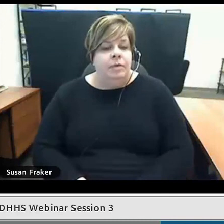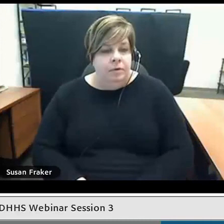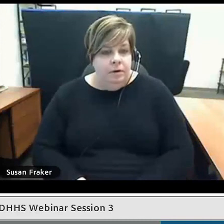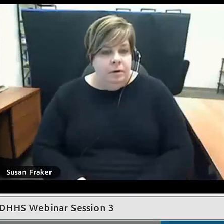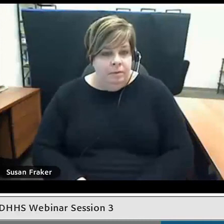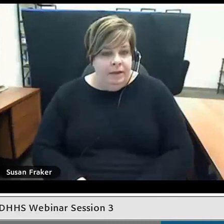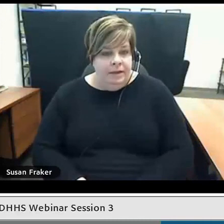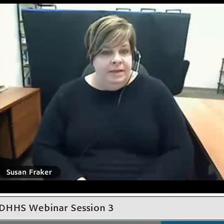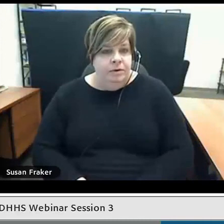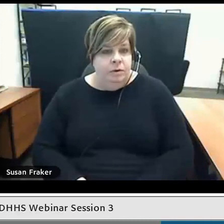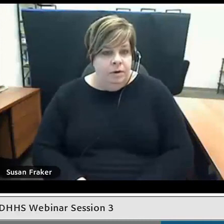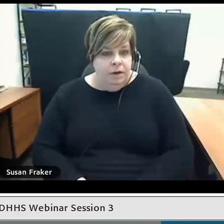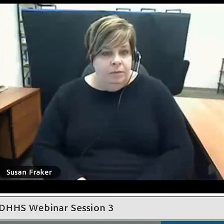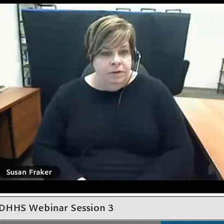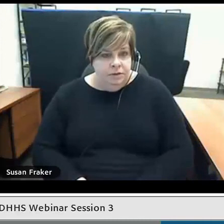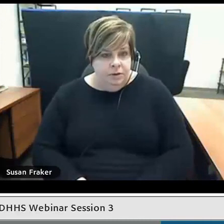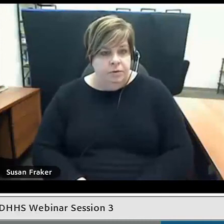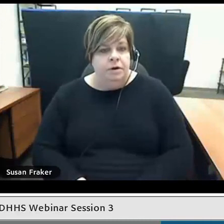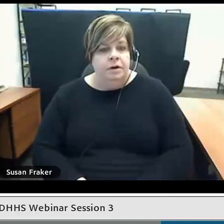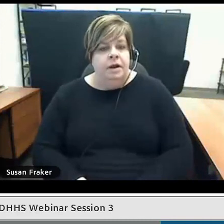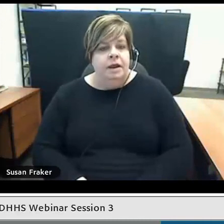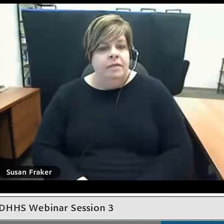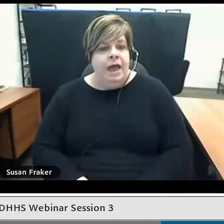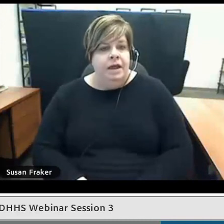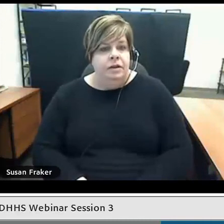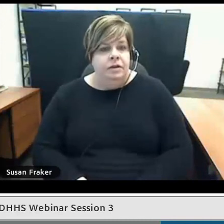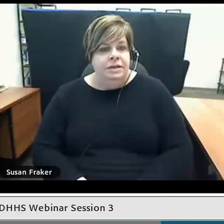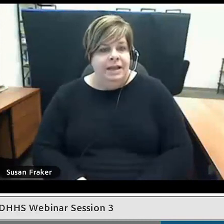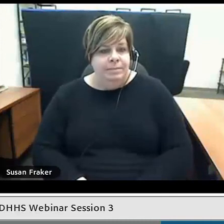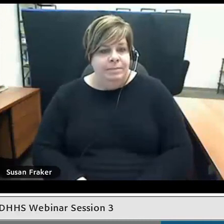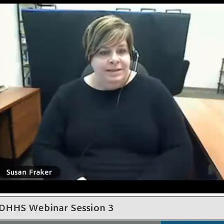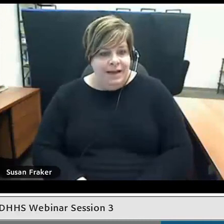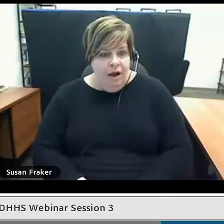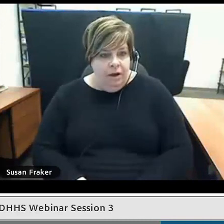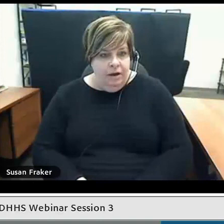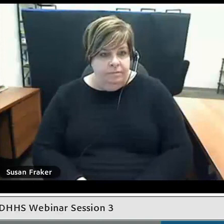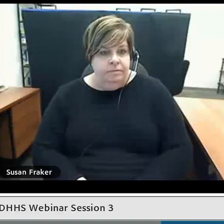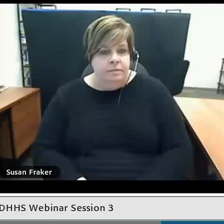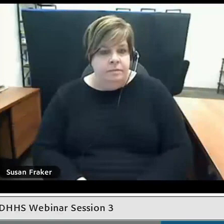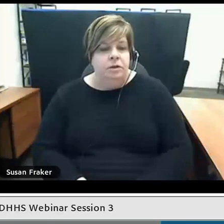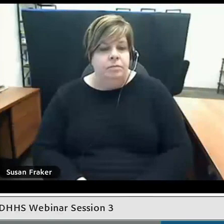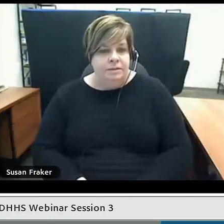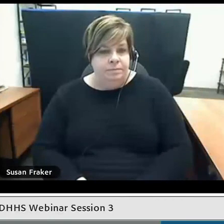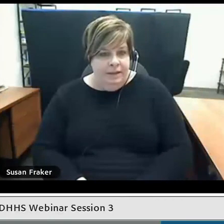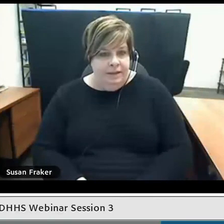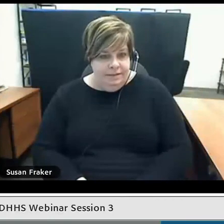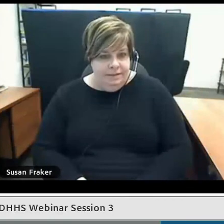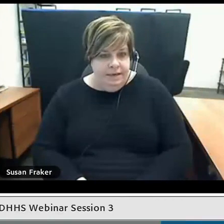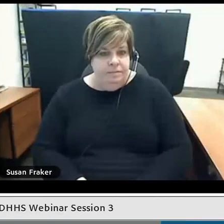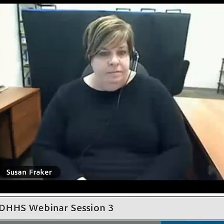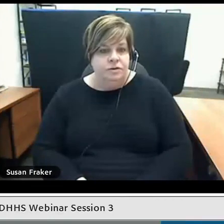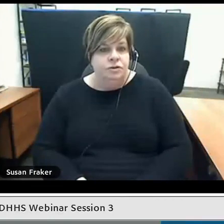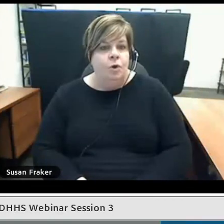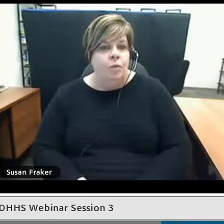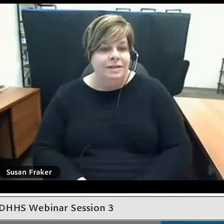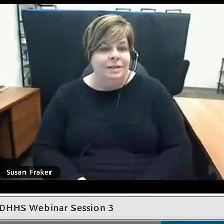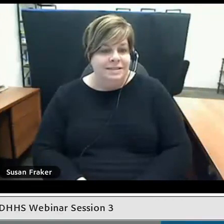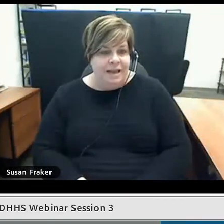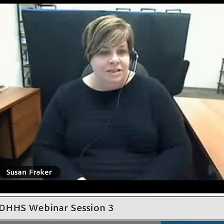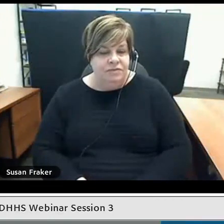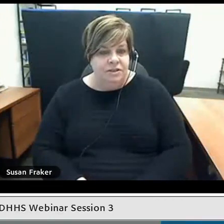Well, remember, like I said, when you're working with the interpreter, that to get the best outcome, you must make that a team. There is